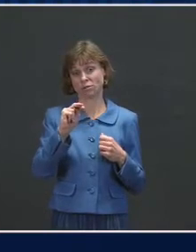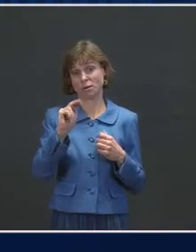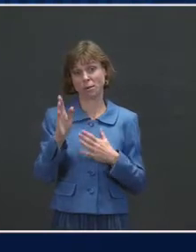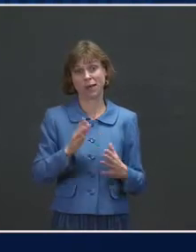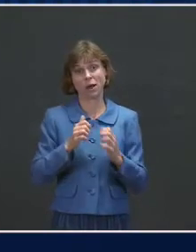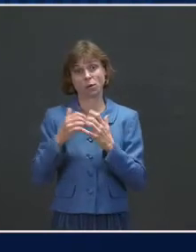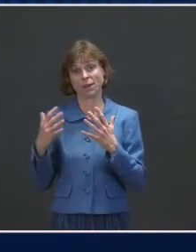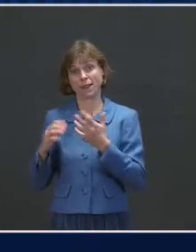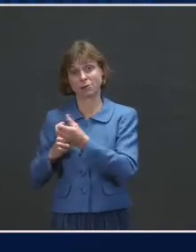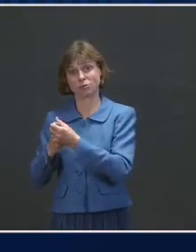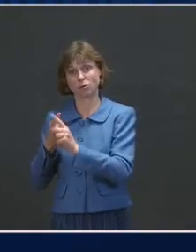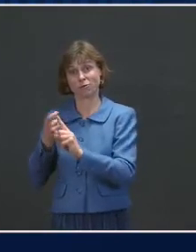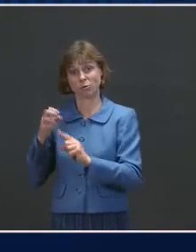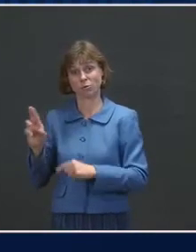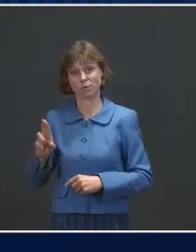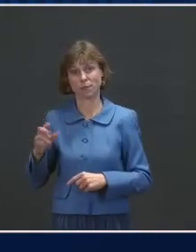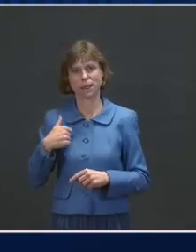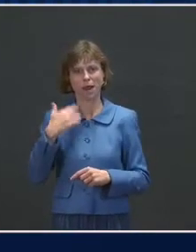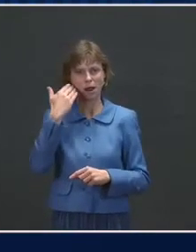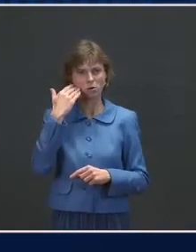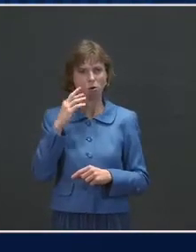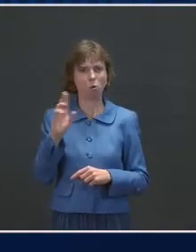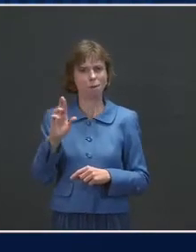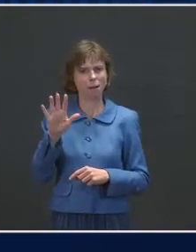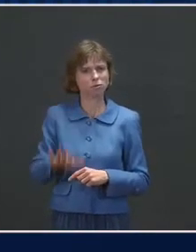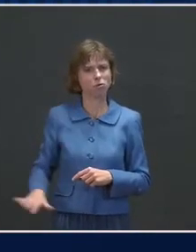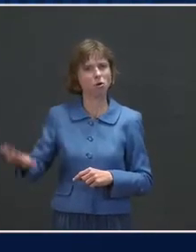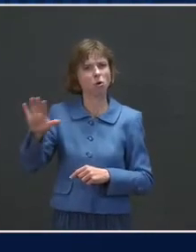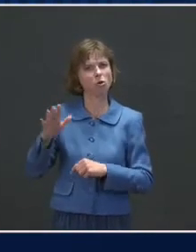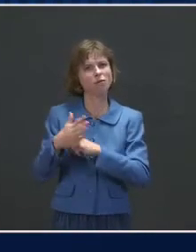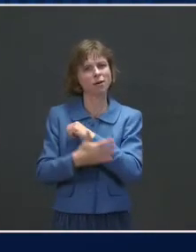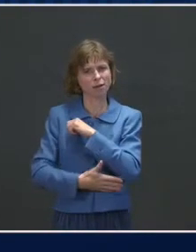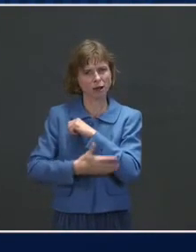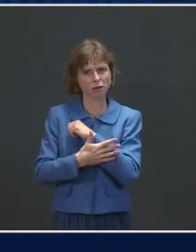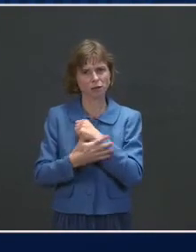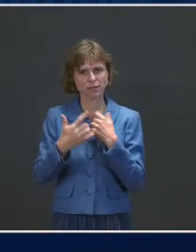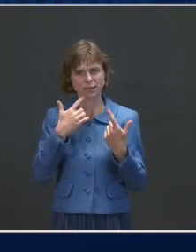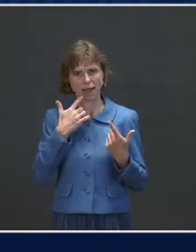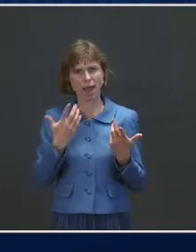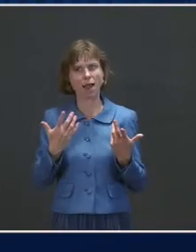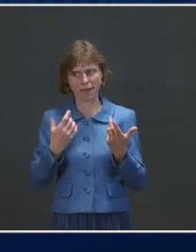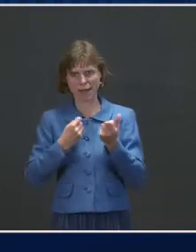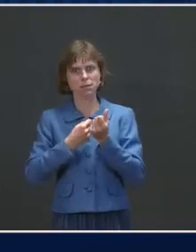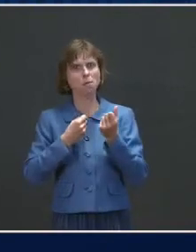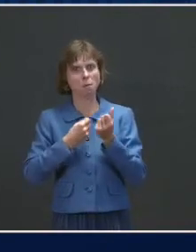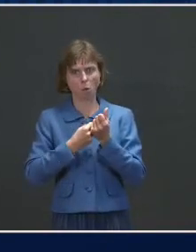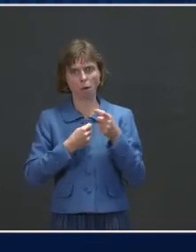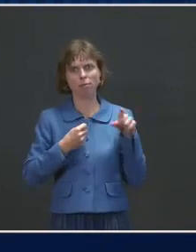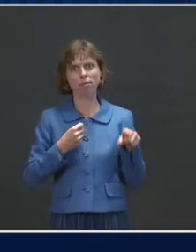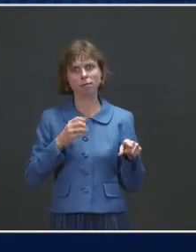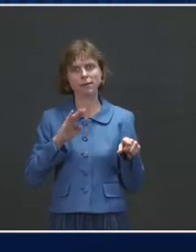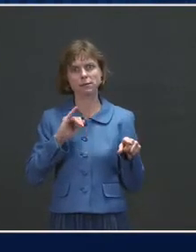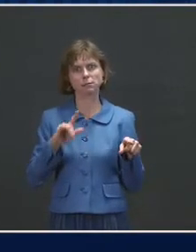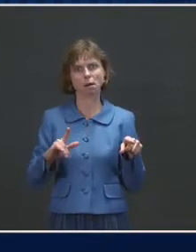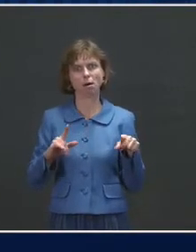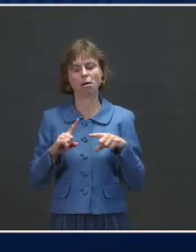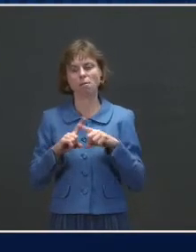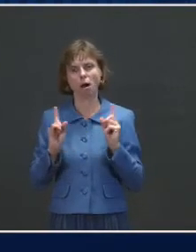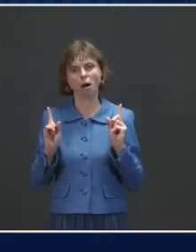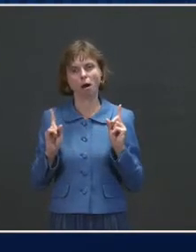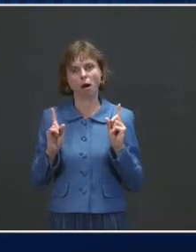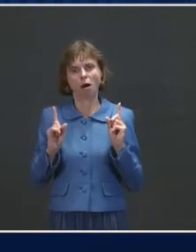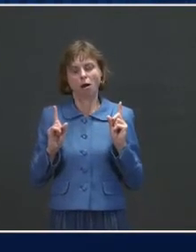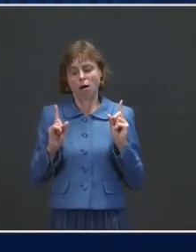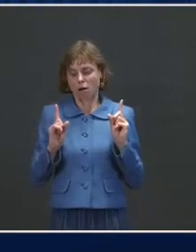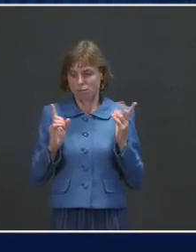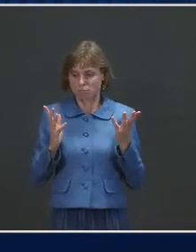know that there are Republicans across the country that the White House is pointing to saying they support this bill, but there is the